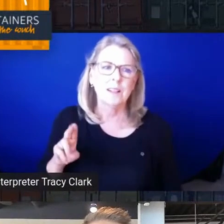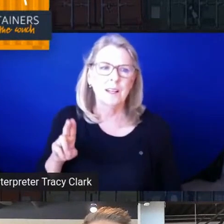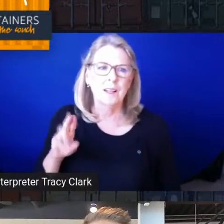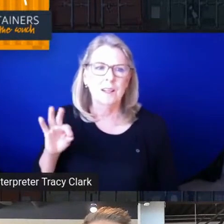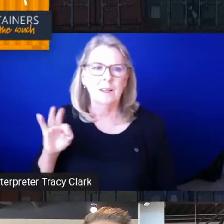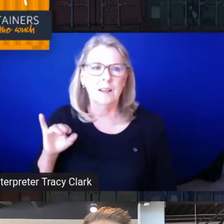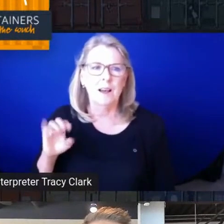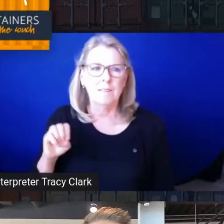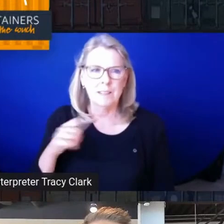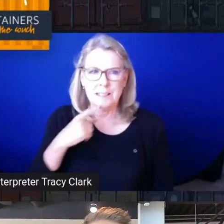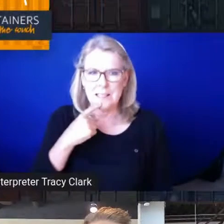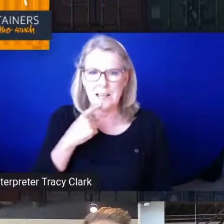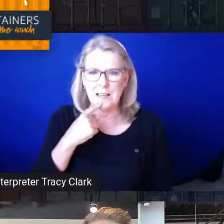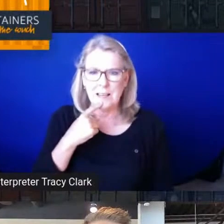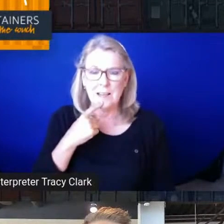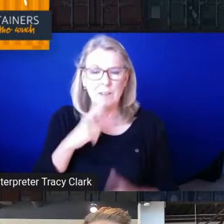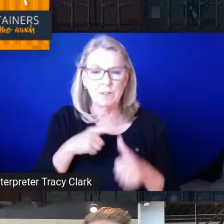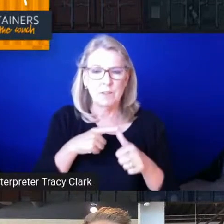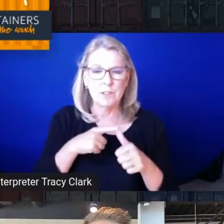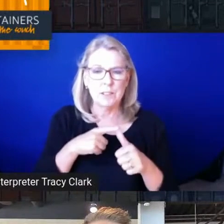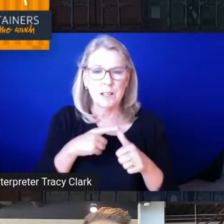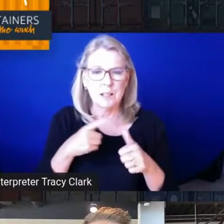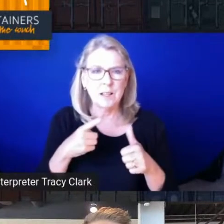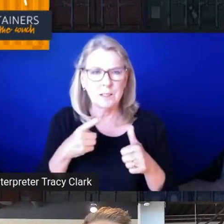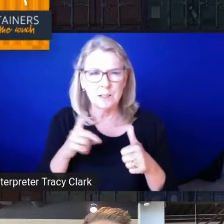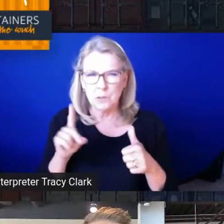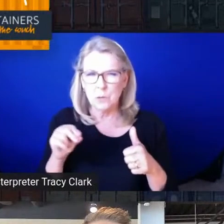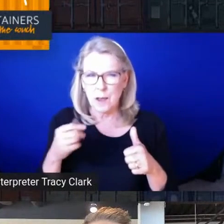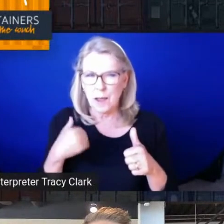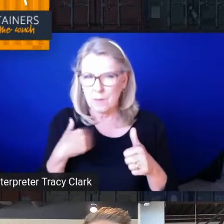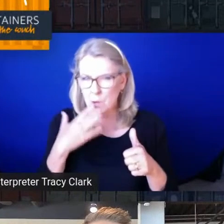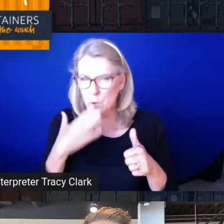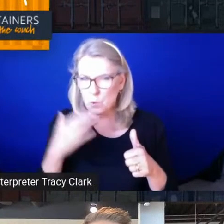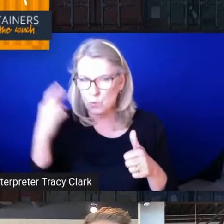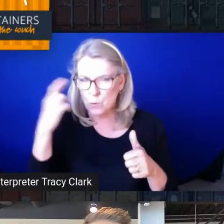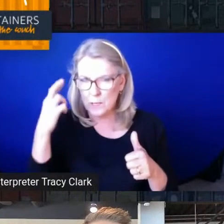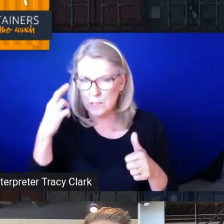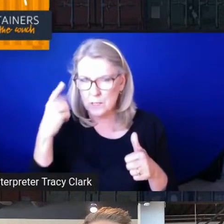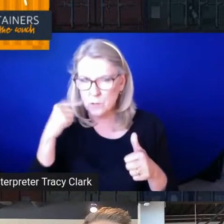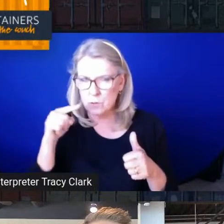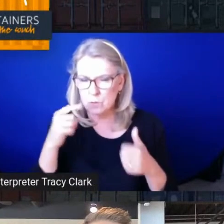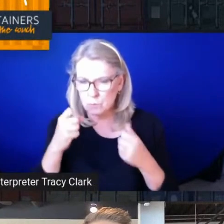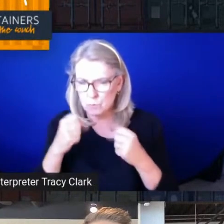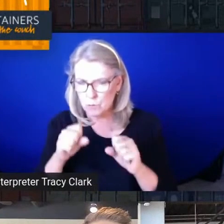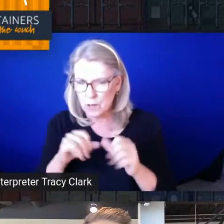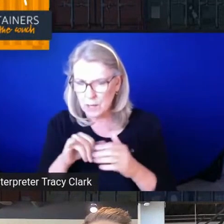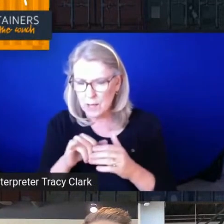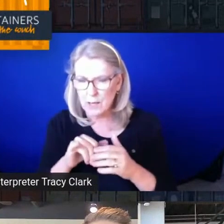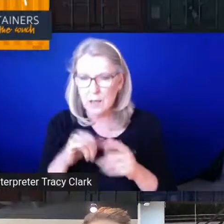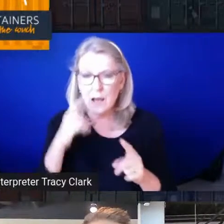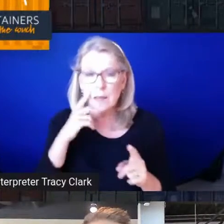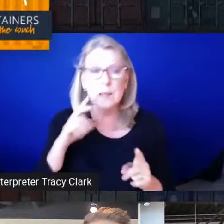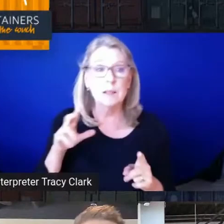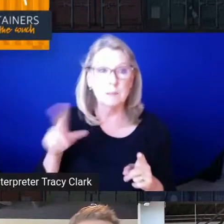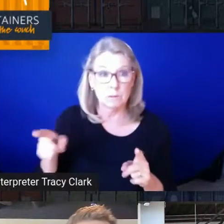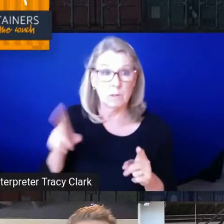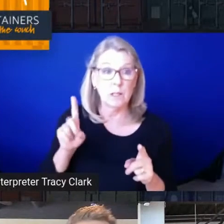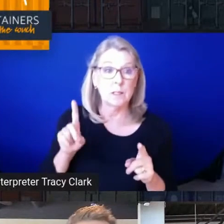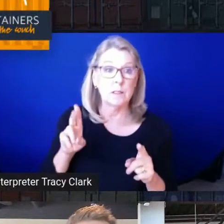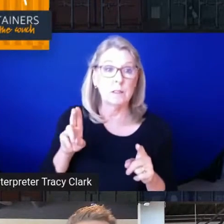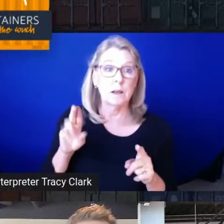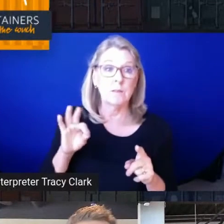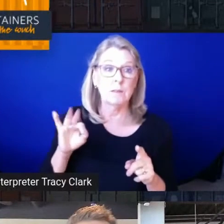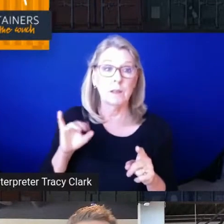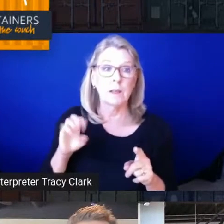a good reason to make that call, right? And I think Duffy speaks about, or what Duffy speaks about, is very much